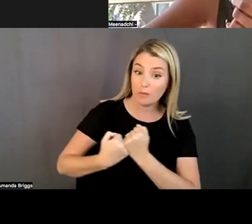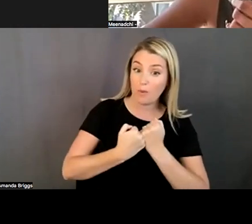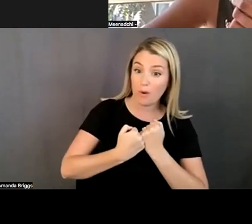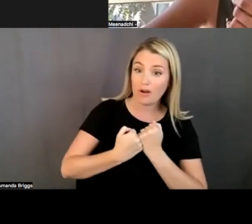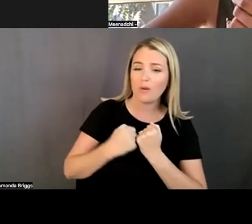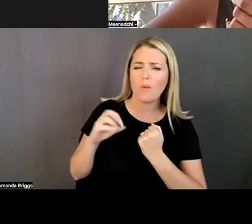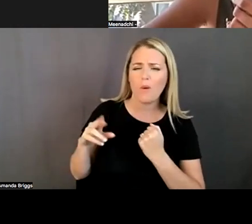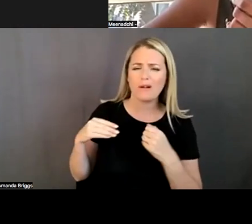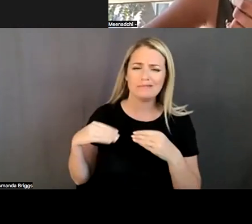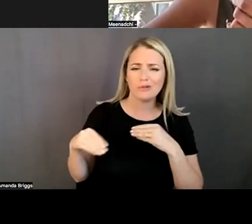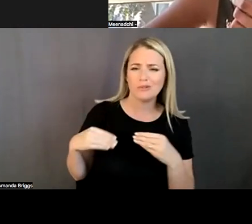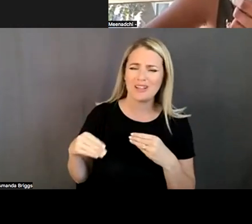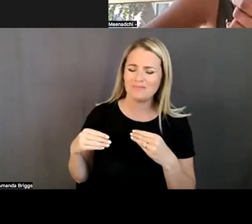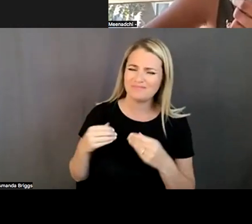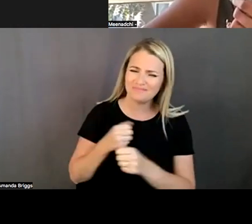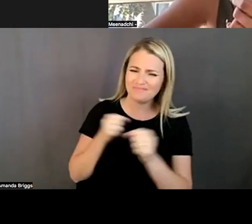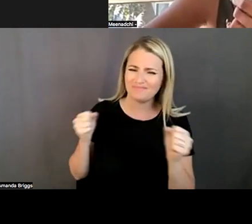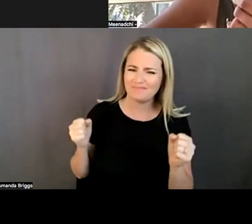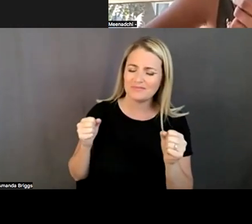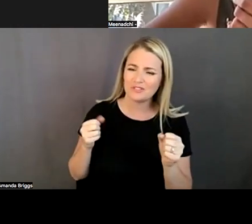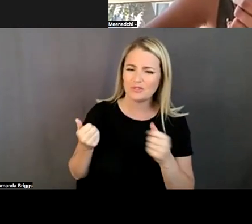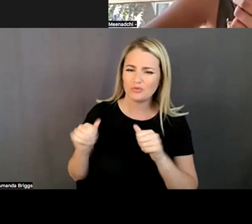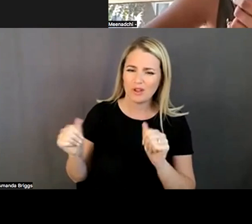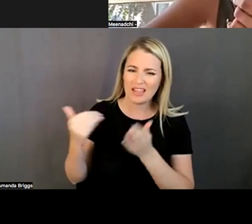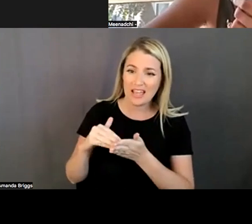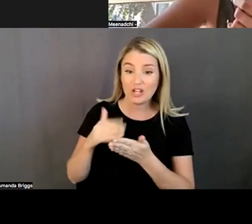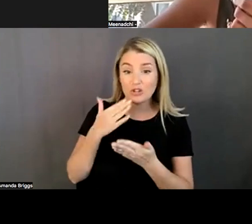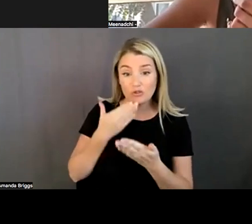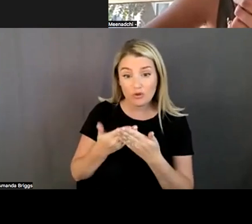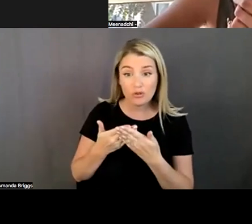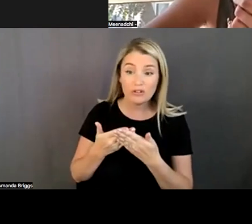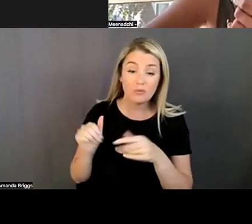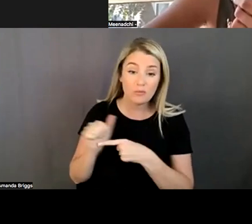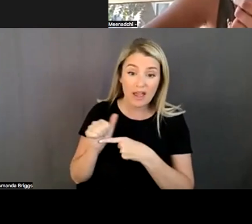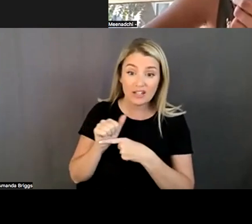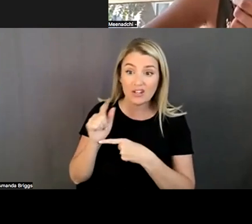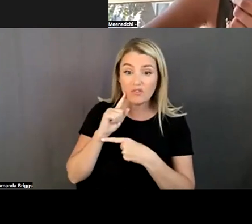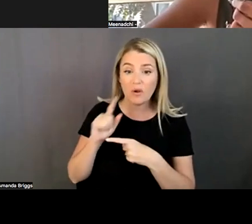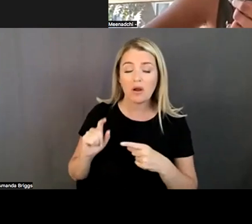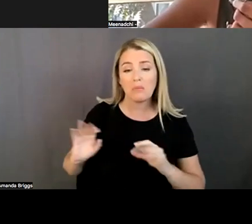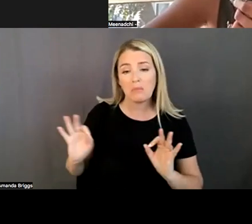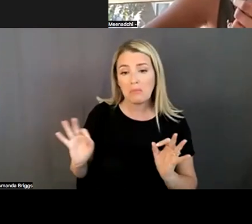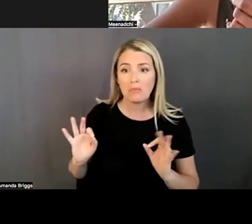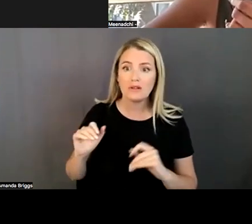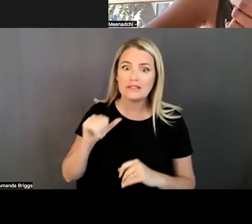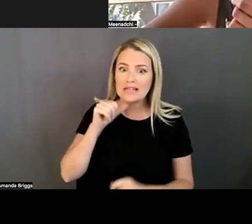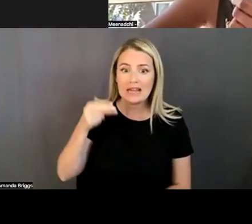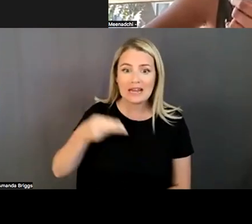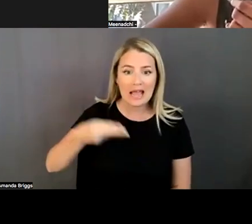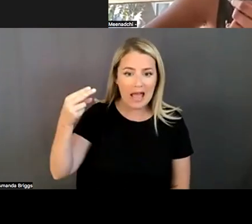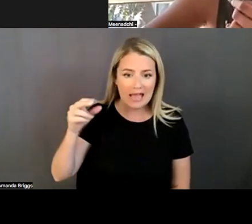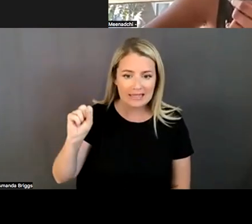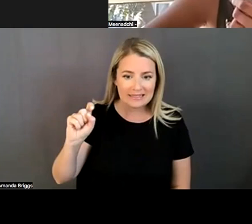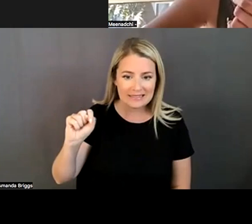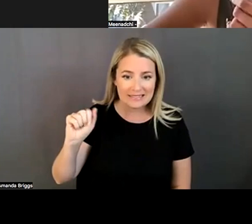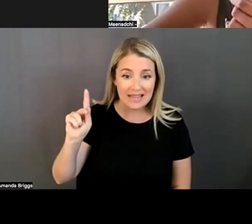again. It was good to practice in a low stakes way though, even though the stakes felt very high